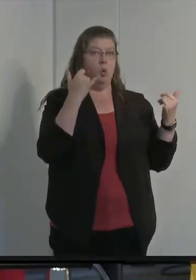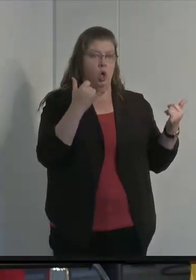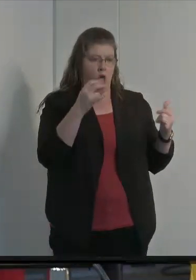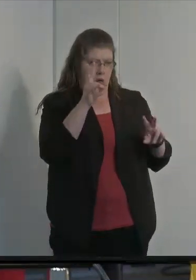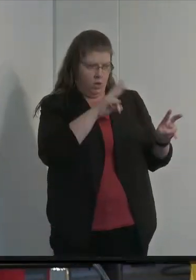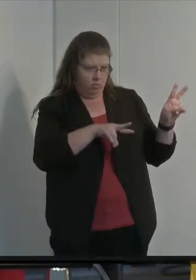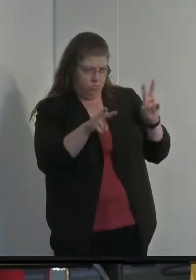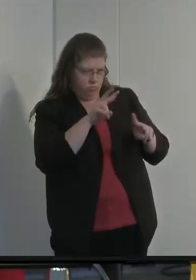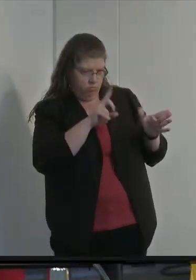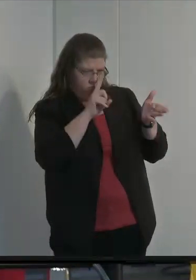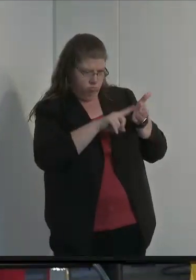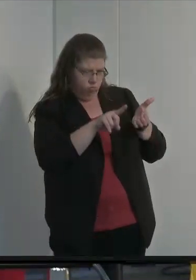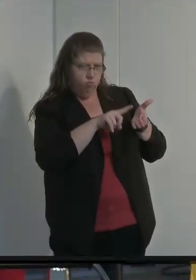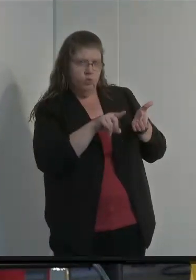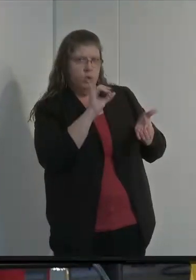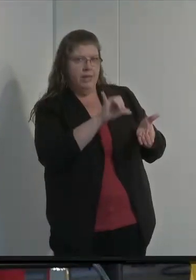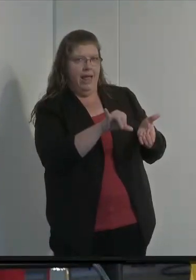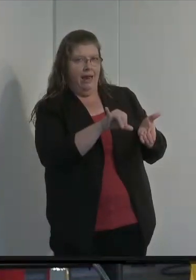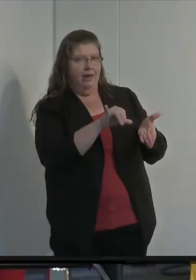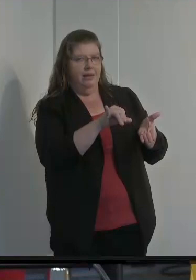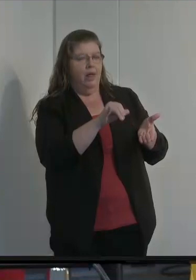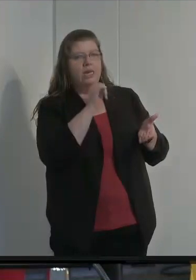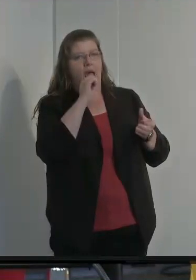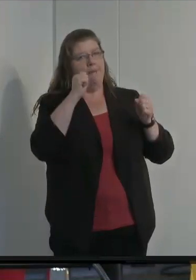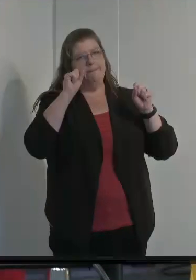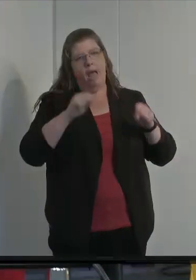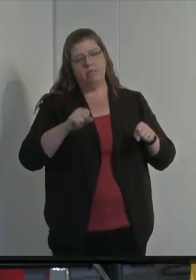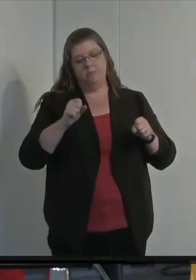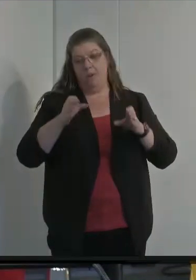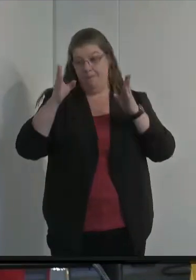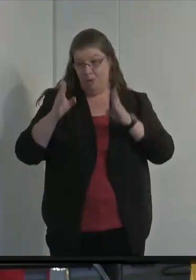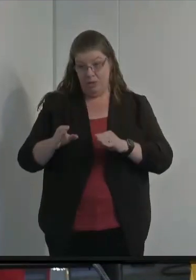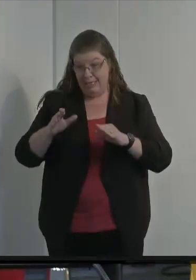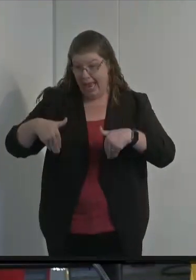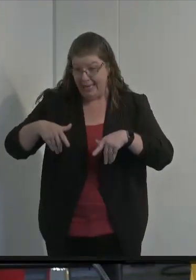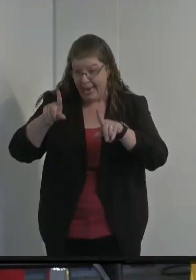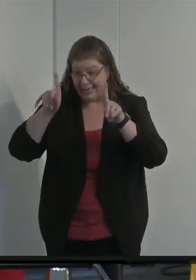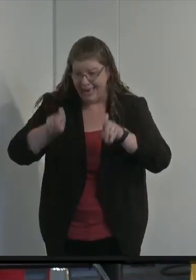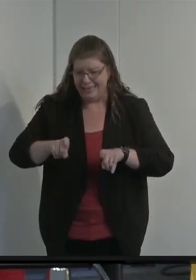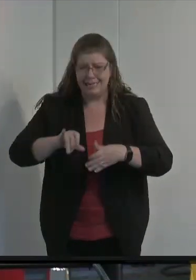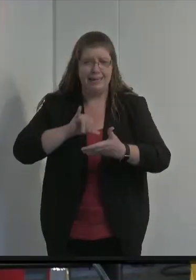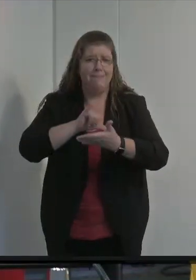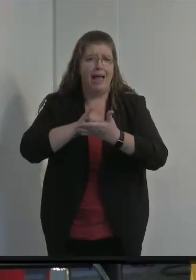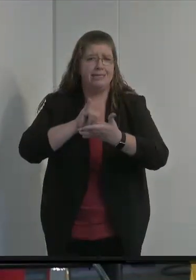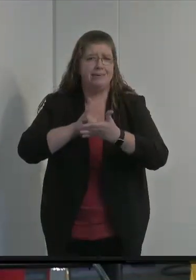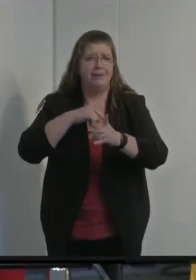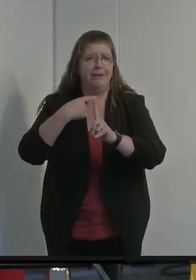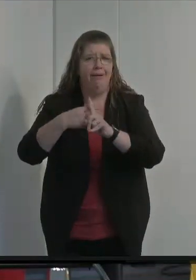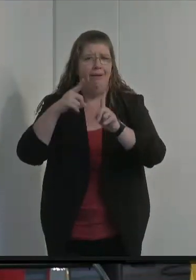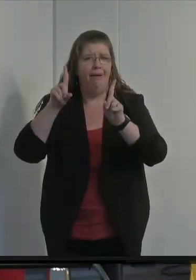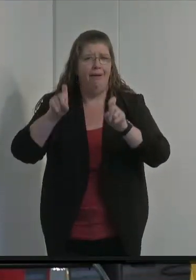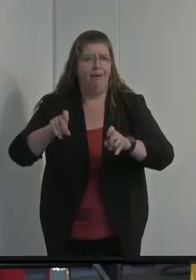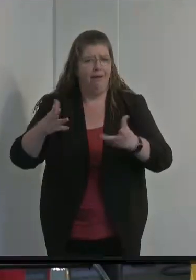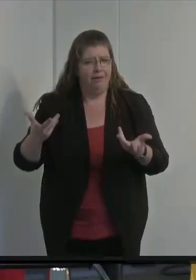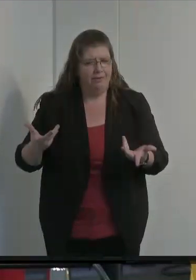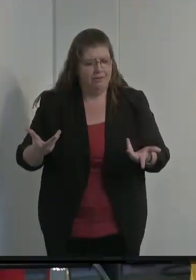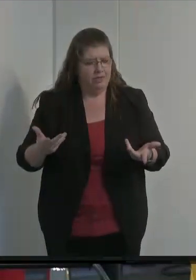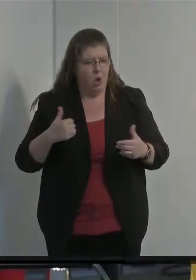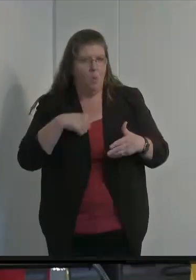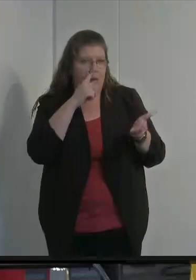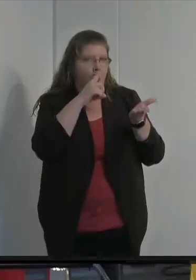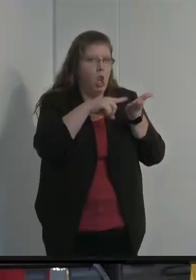looking into that. It wouldn't be possible if a person isn't tested. It would not be possible. So we are looking into that.